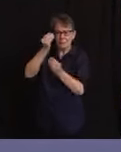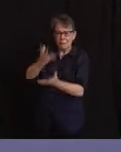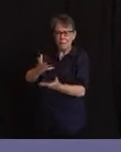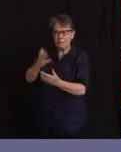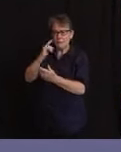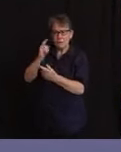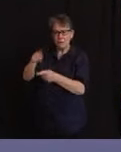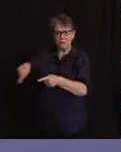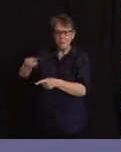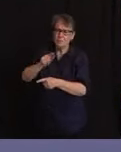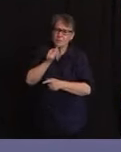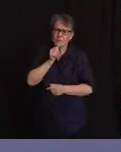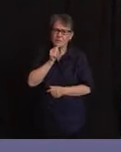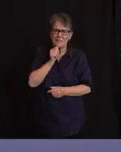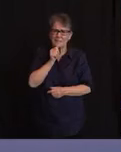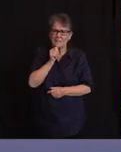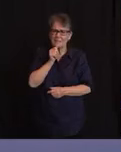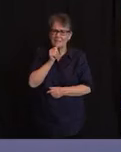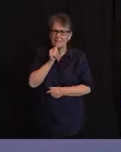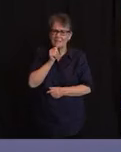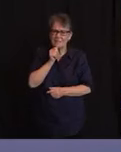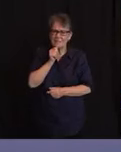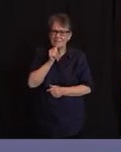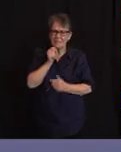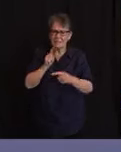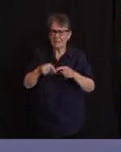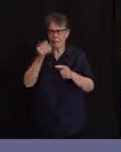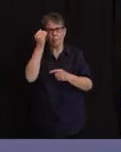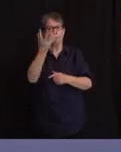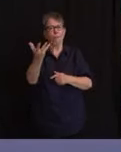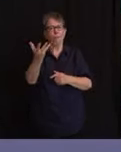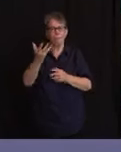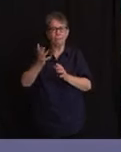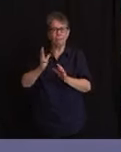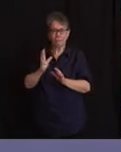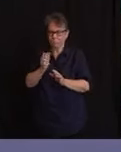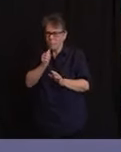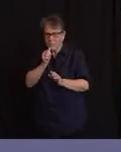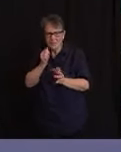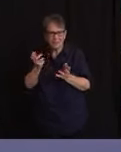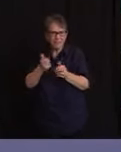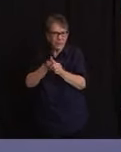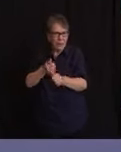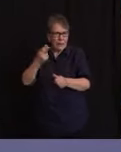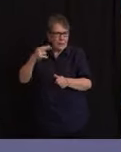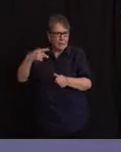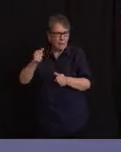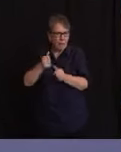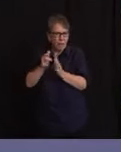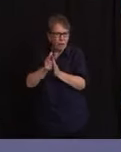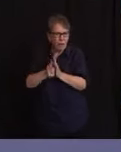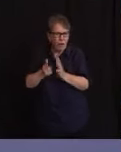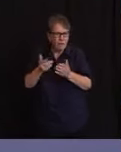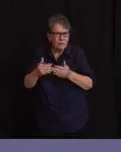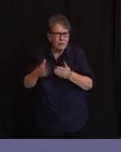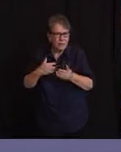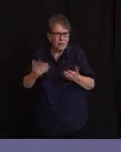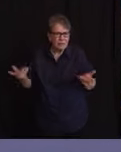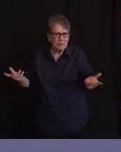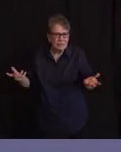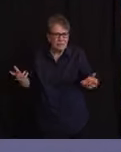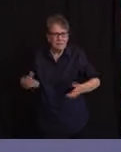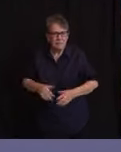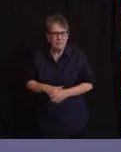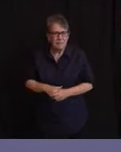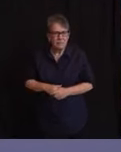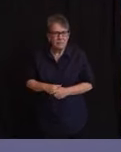many folks. But I believe it's not you don't get one Or put it this way, I don't think it's a